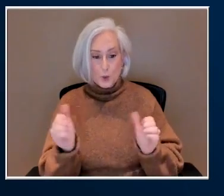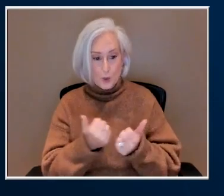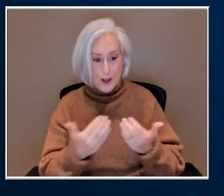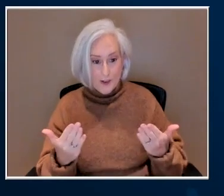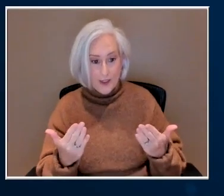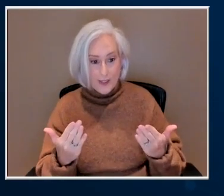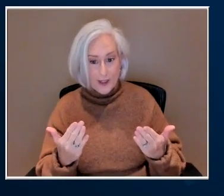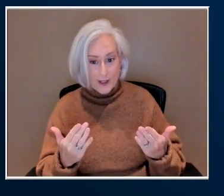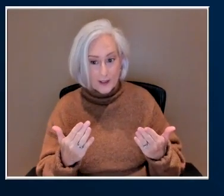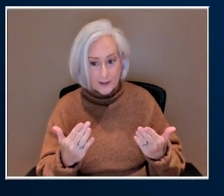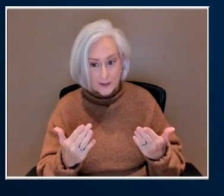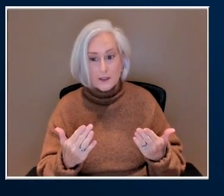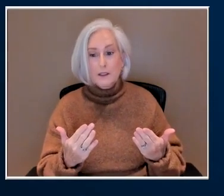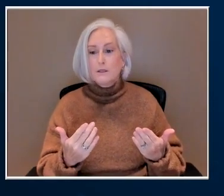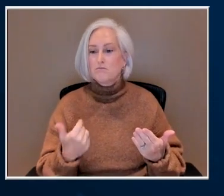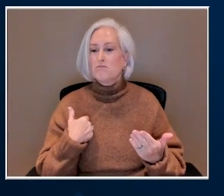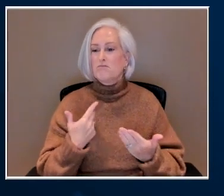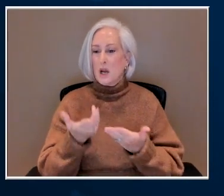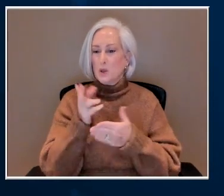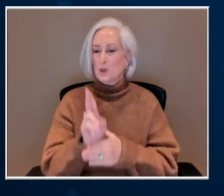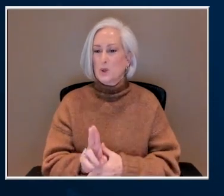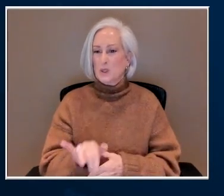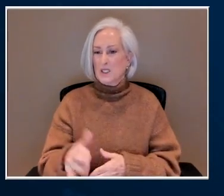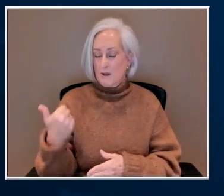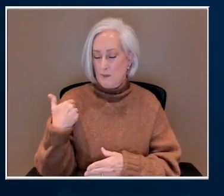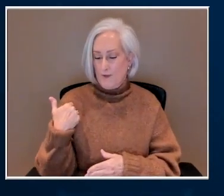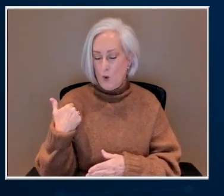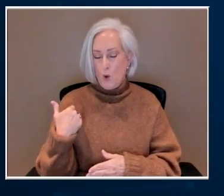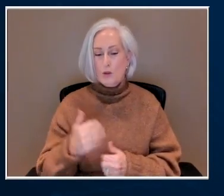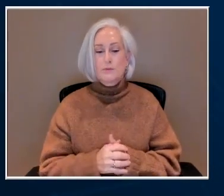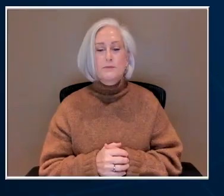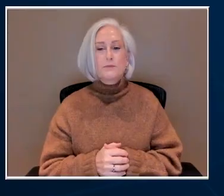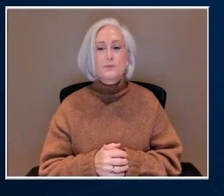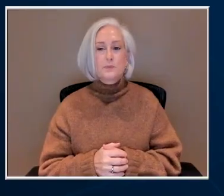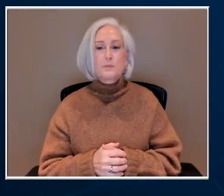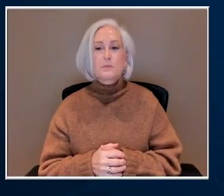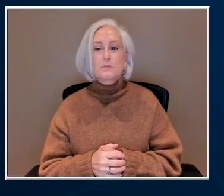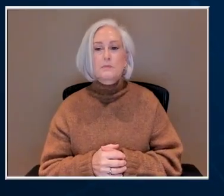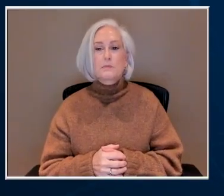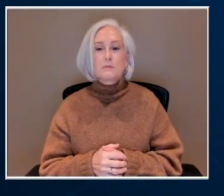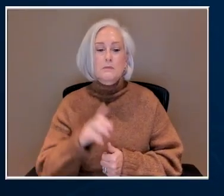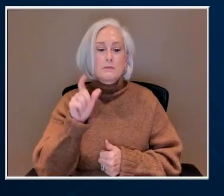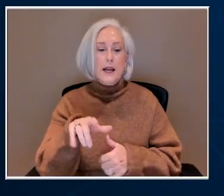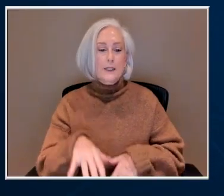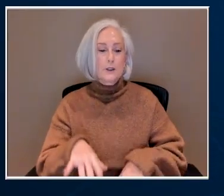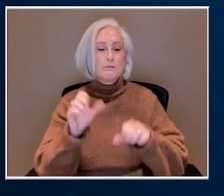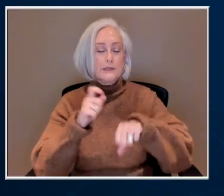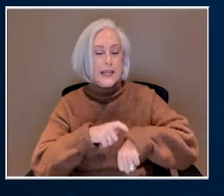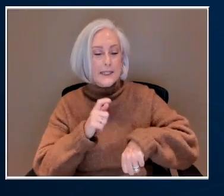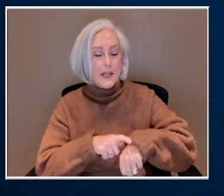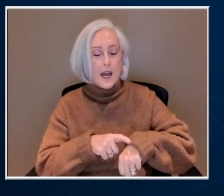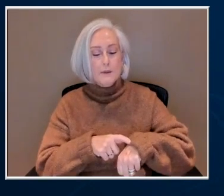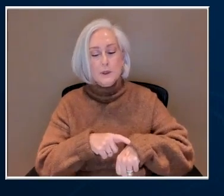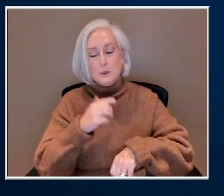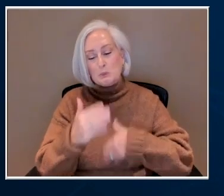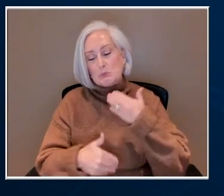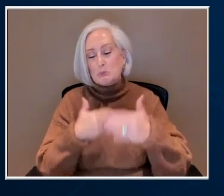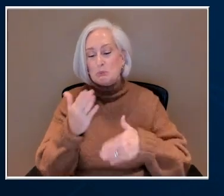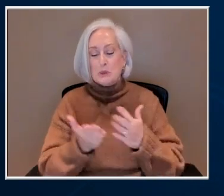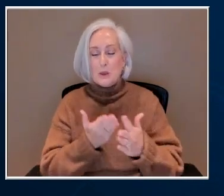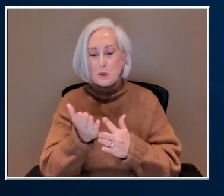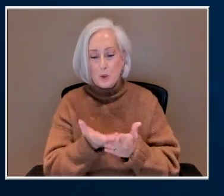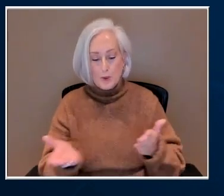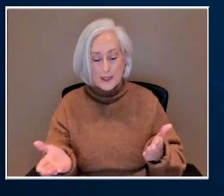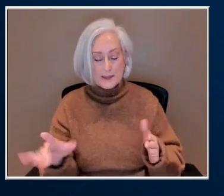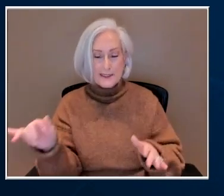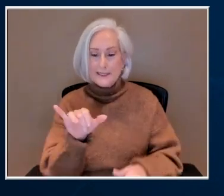wanted to do or was used to being able to do, and having to kind of take my time and go through things, and like just like with the